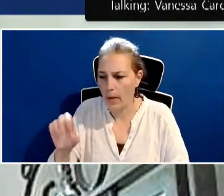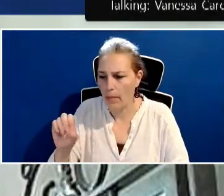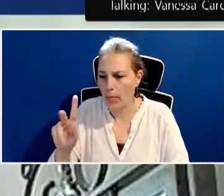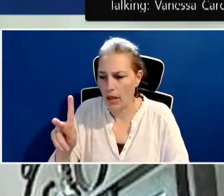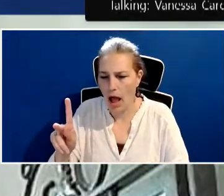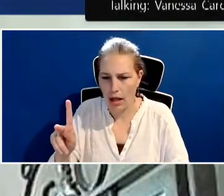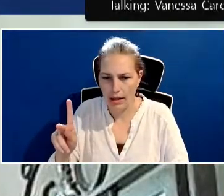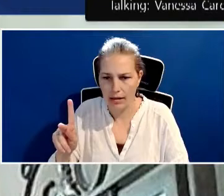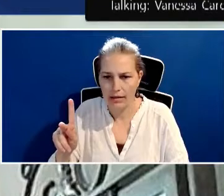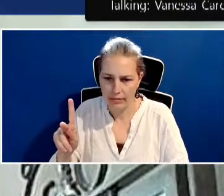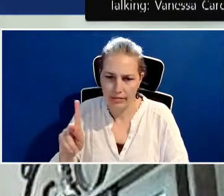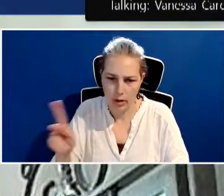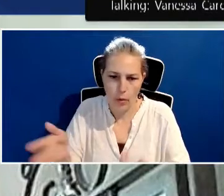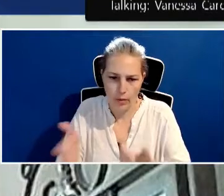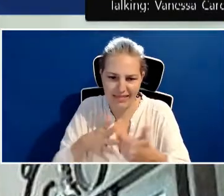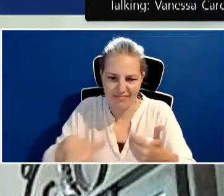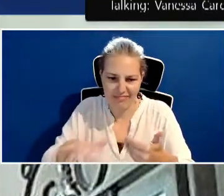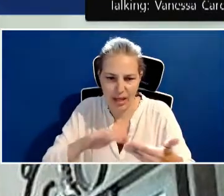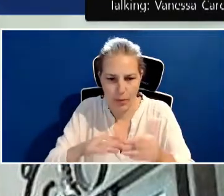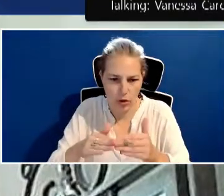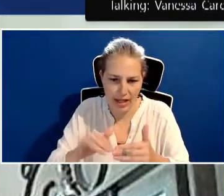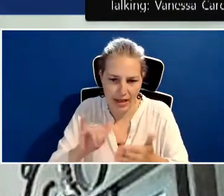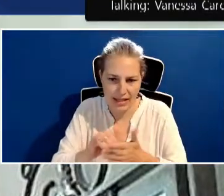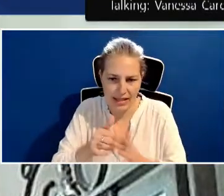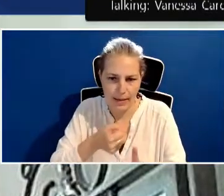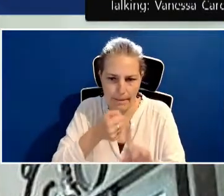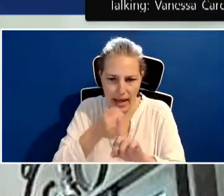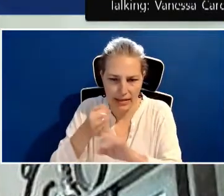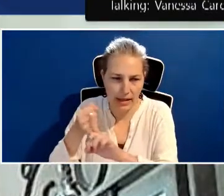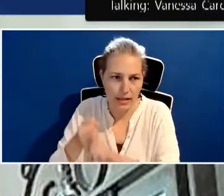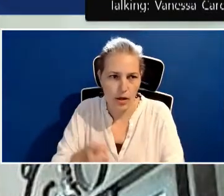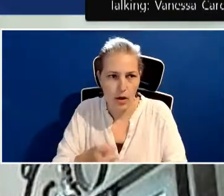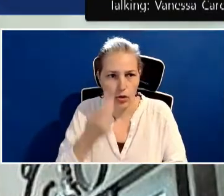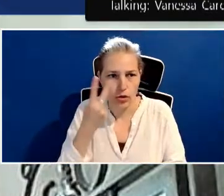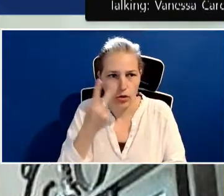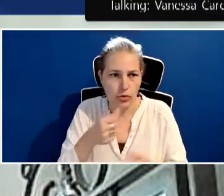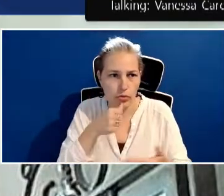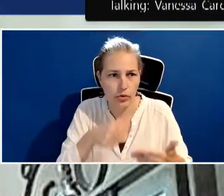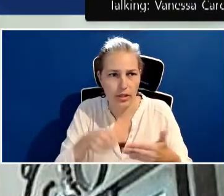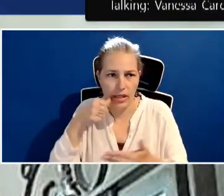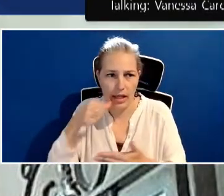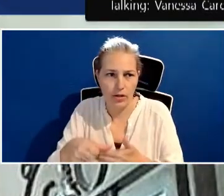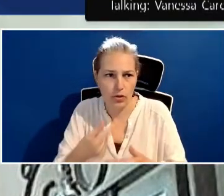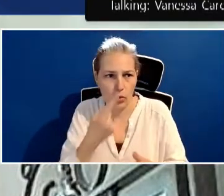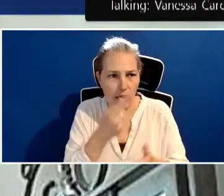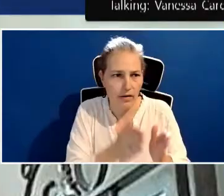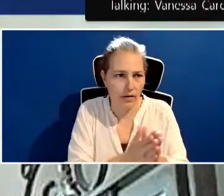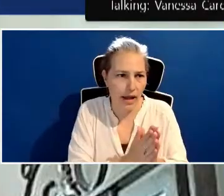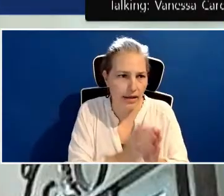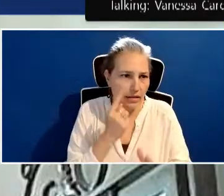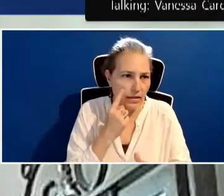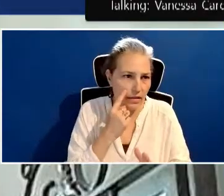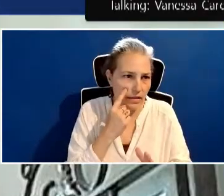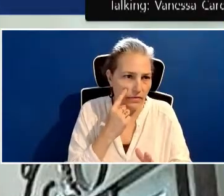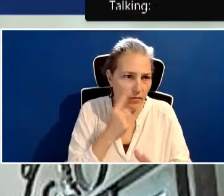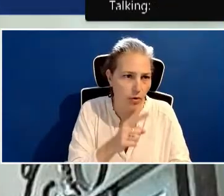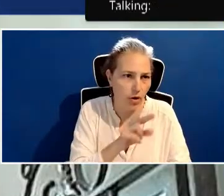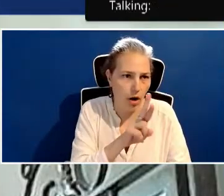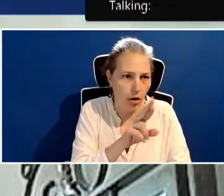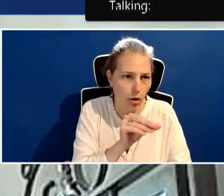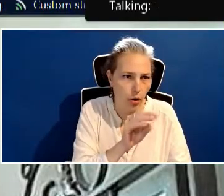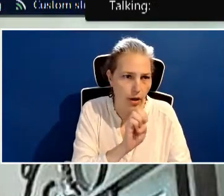two letters. One is going to be for the ROE and easement requests, and then the other is for the project.